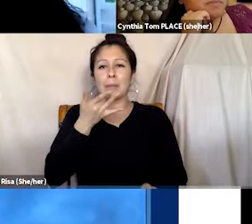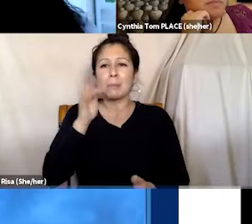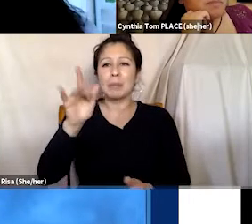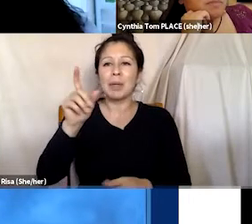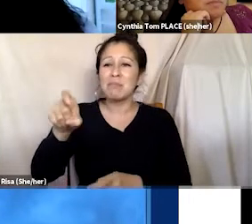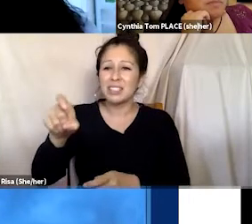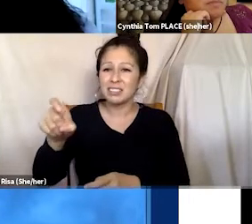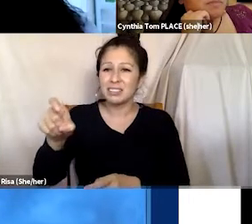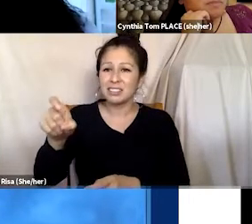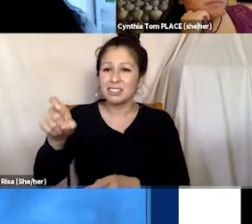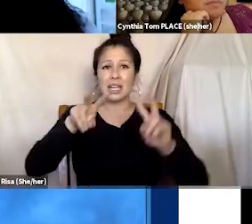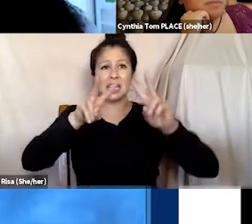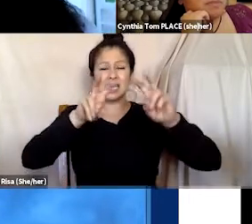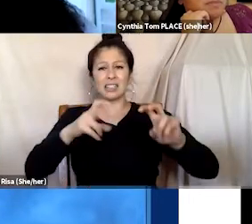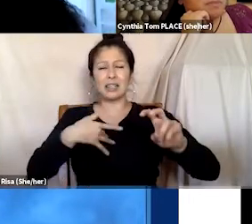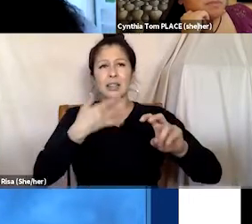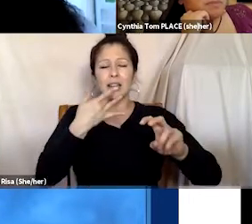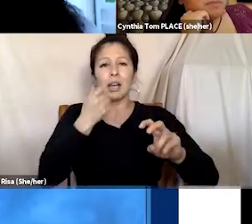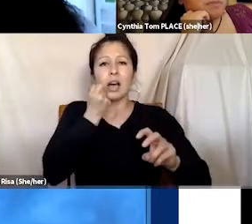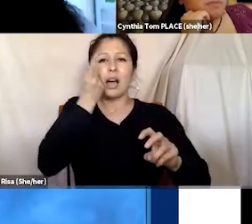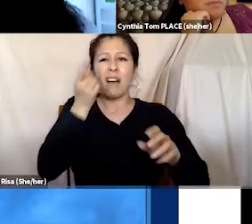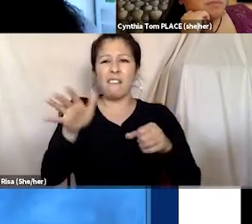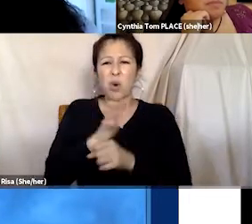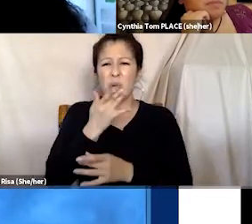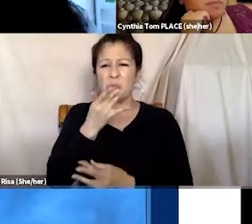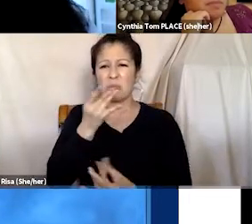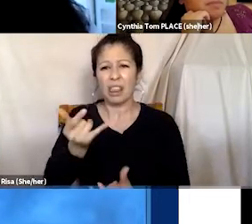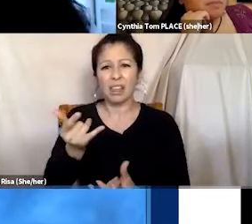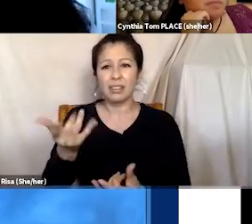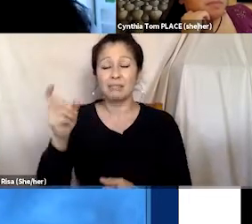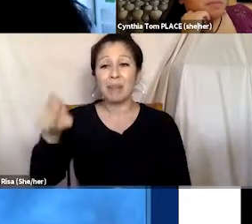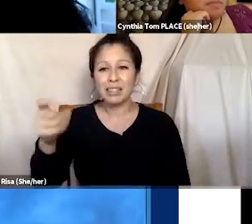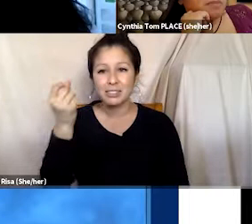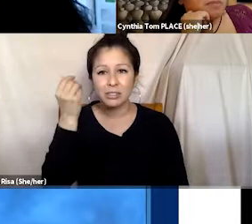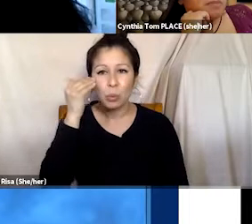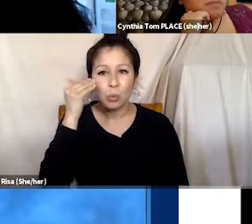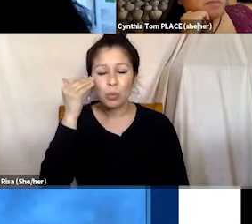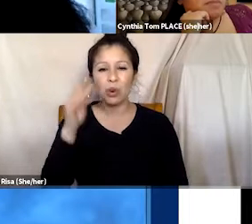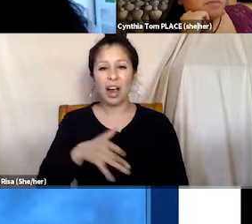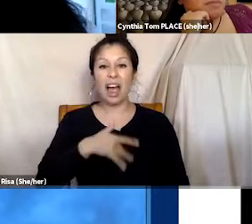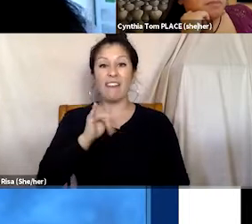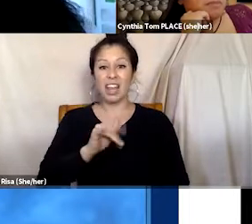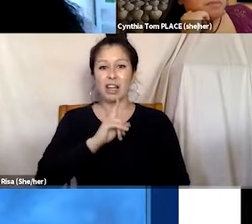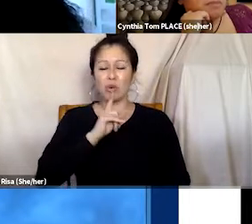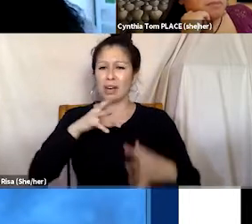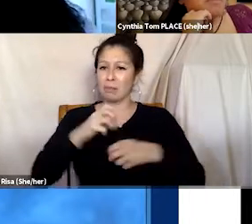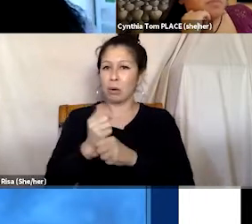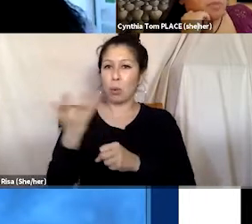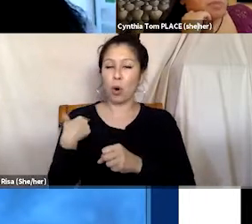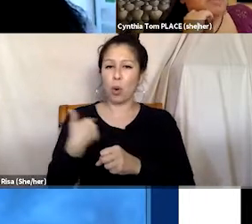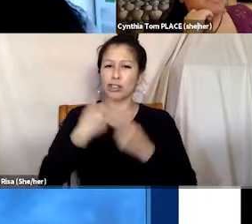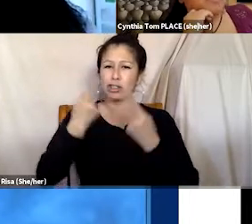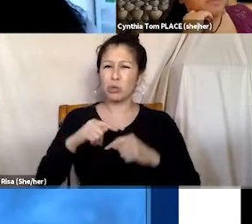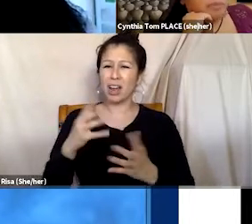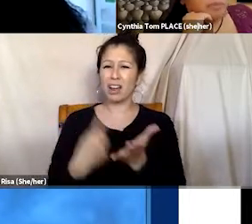first, without assessing on our tongues the full bitterness of it." And I felt that really summed up what we're trying